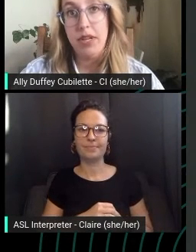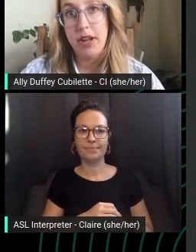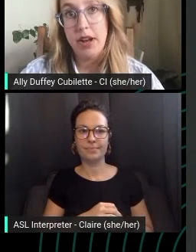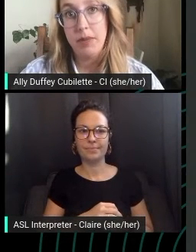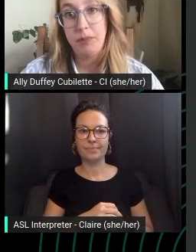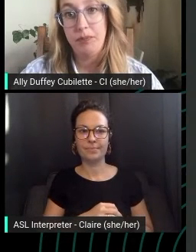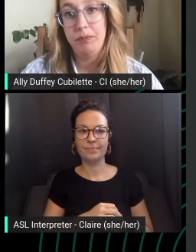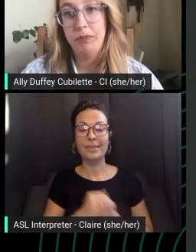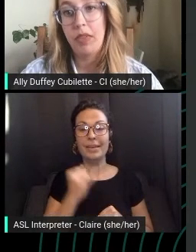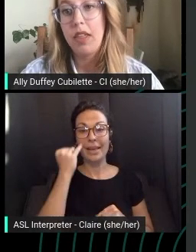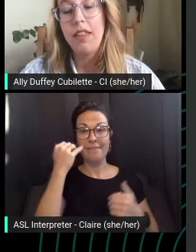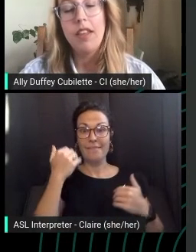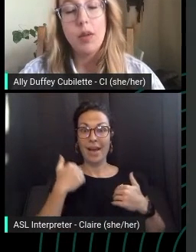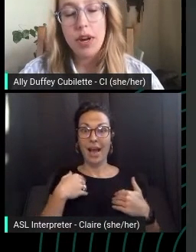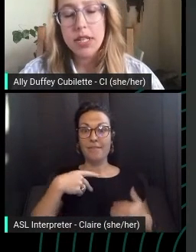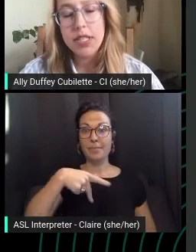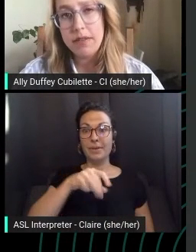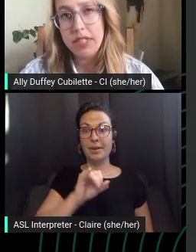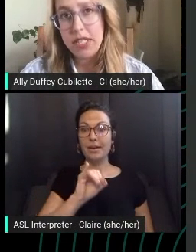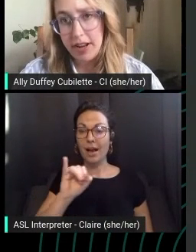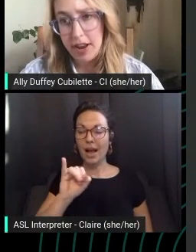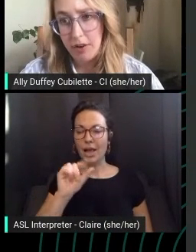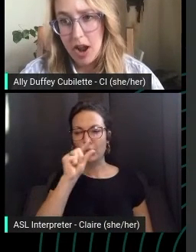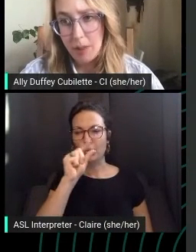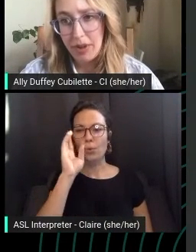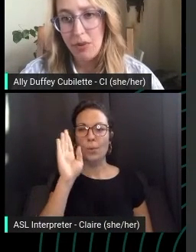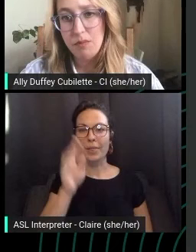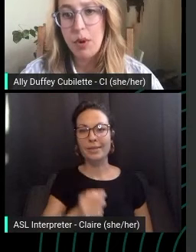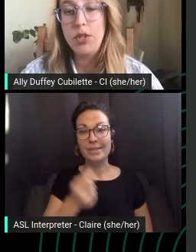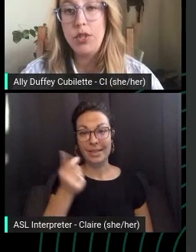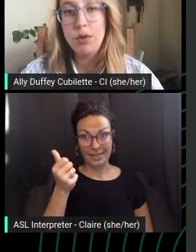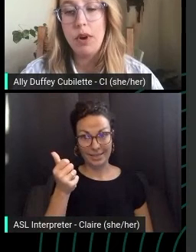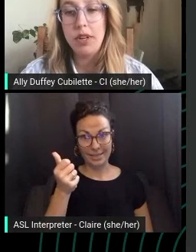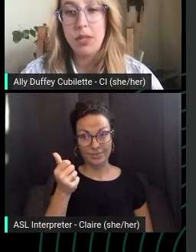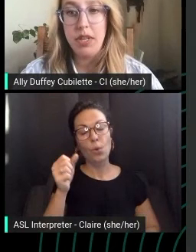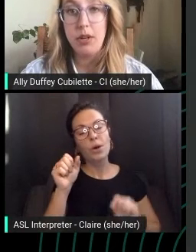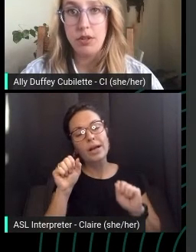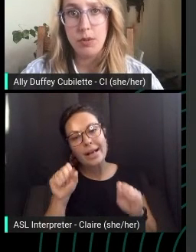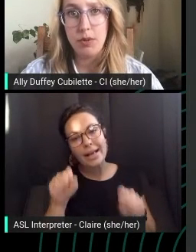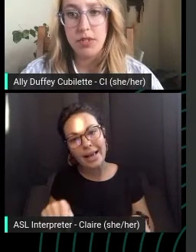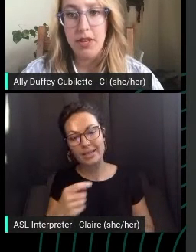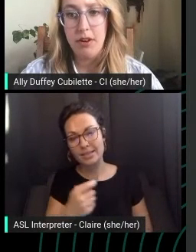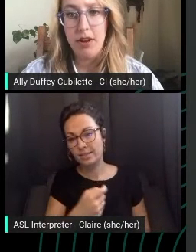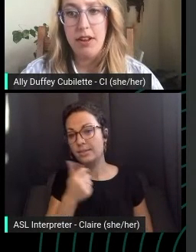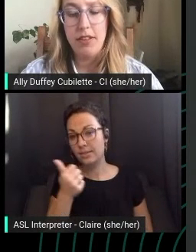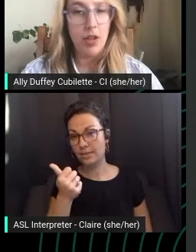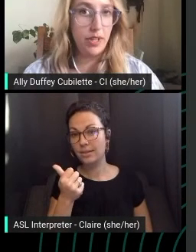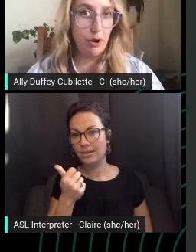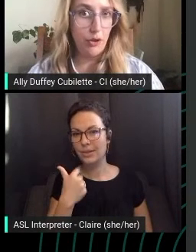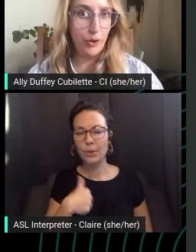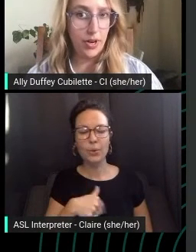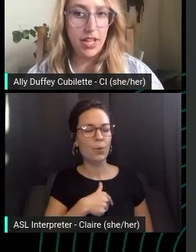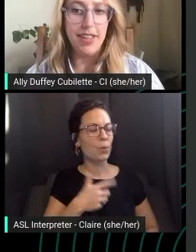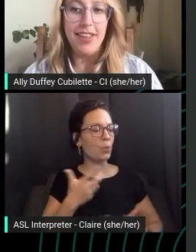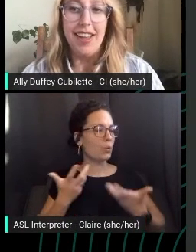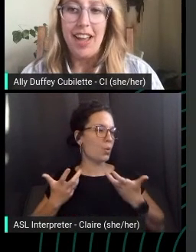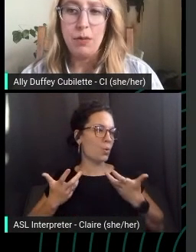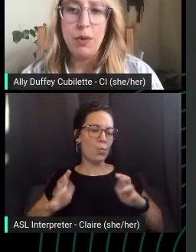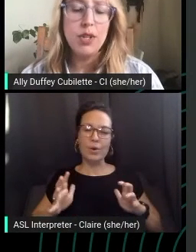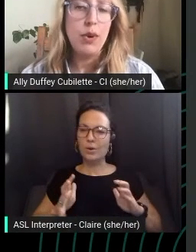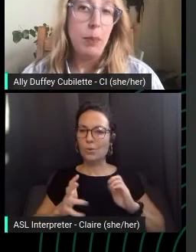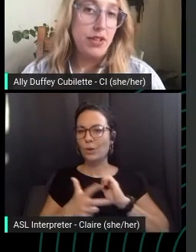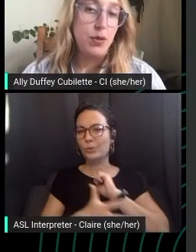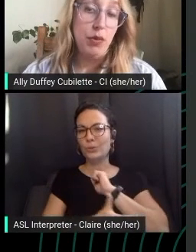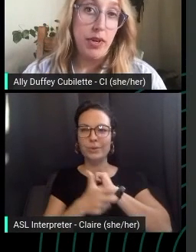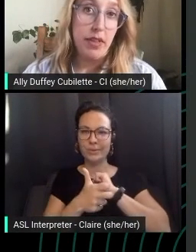any PII. In practice, I haven't seen that ever happen, but we do want to be good stewards of the internet. I think we can all agree, and